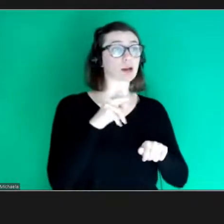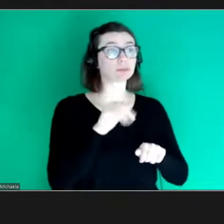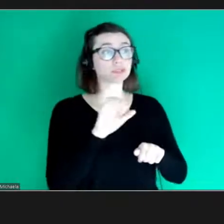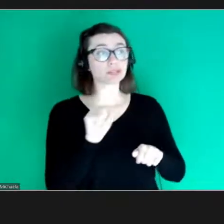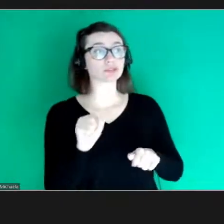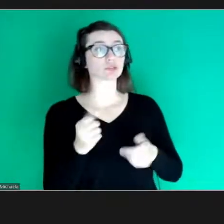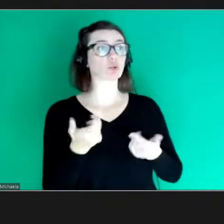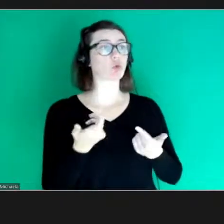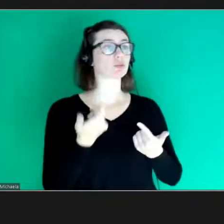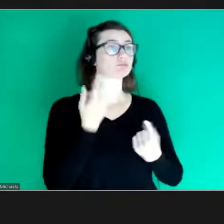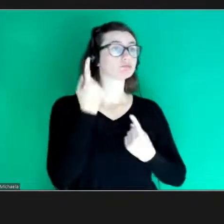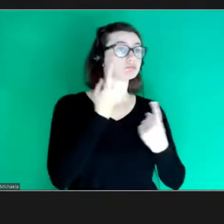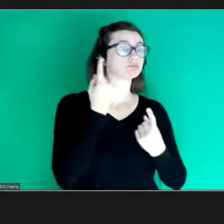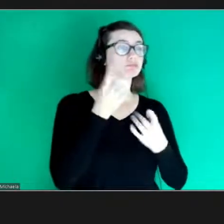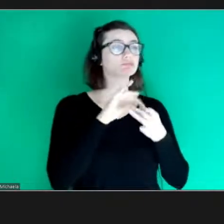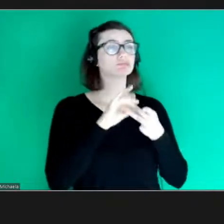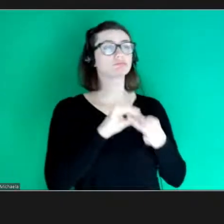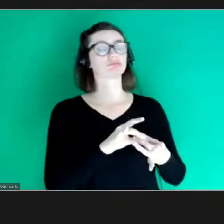those